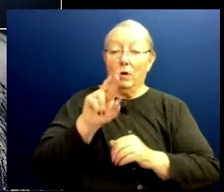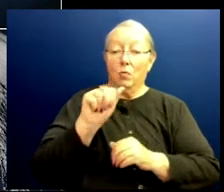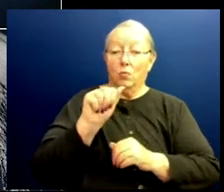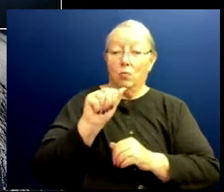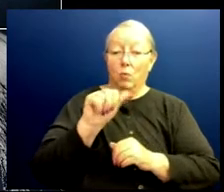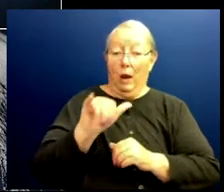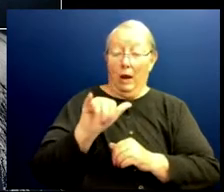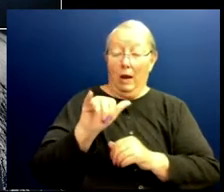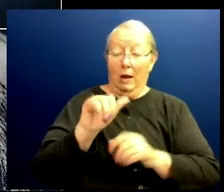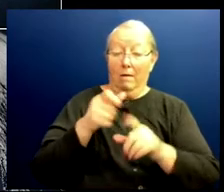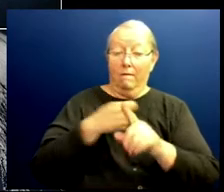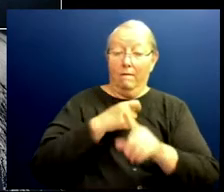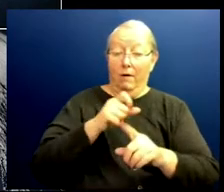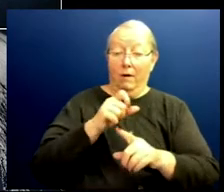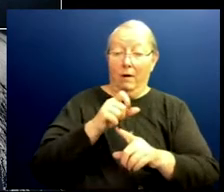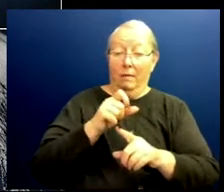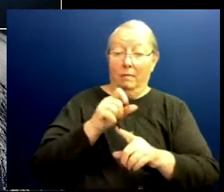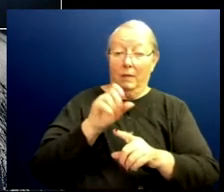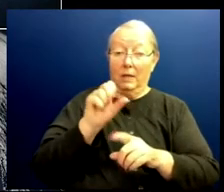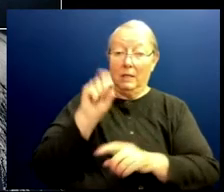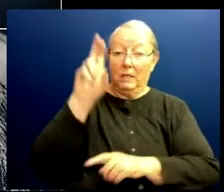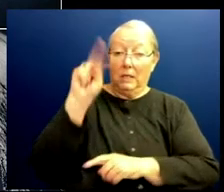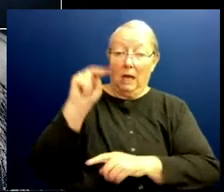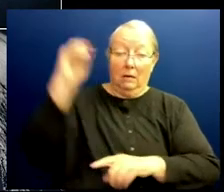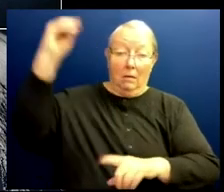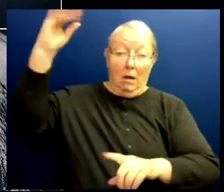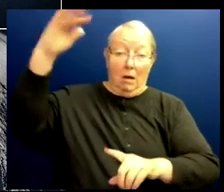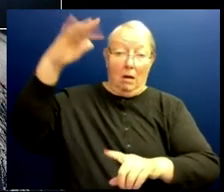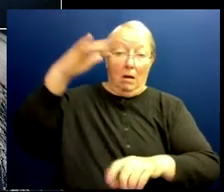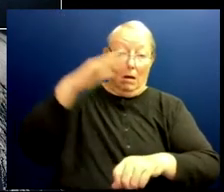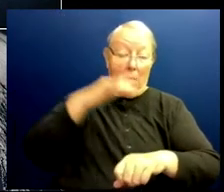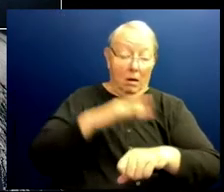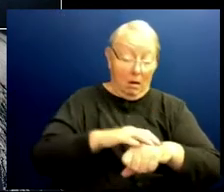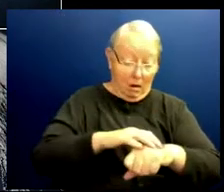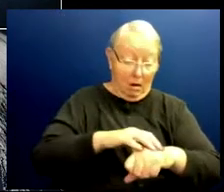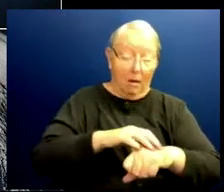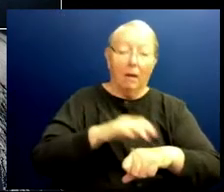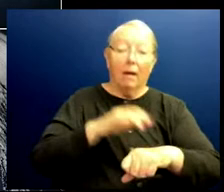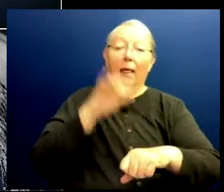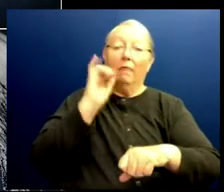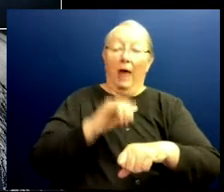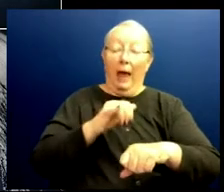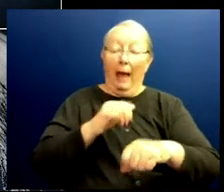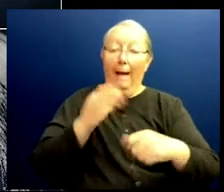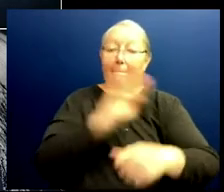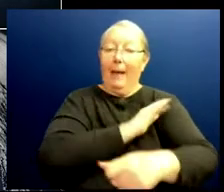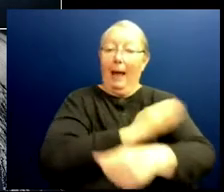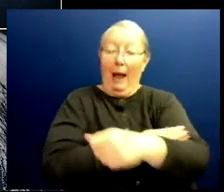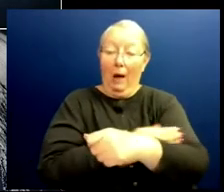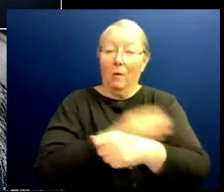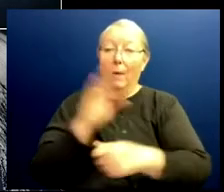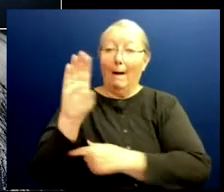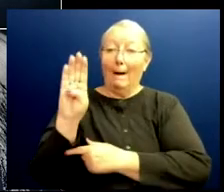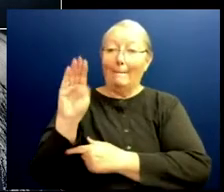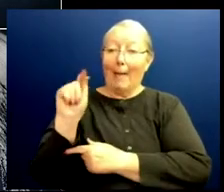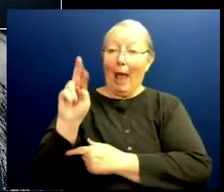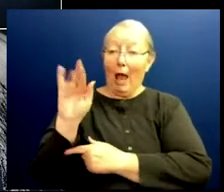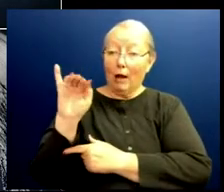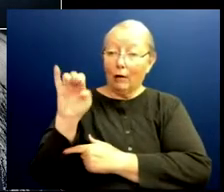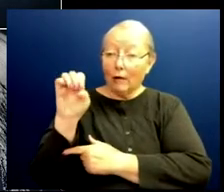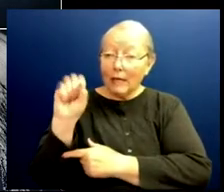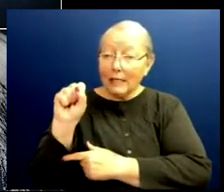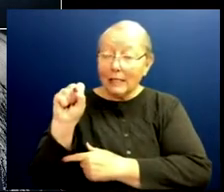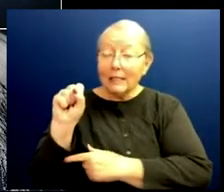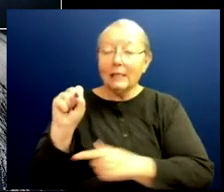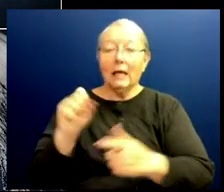batteries so that when the telescope is on the night side of the Earth, then the telescope can still operate. It operates